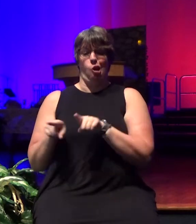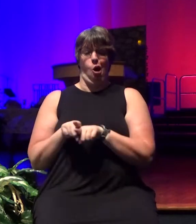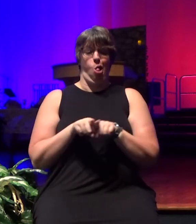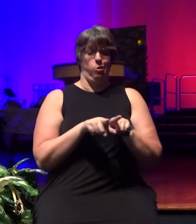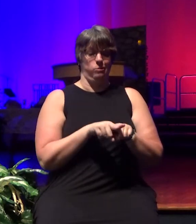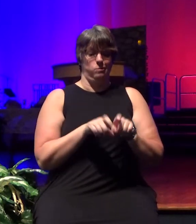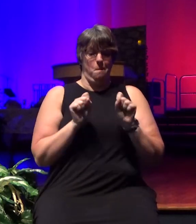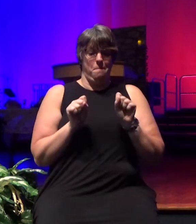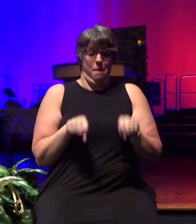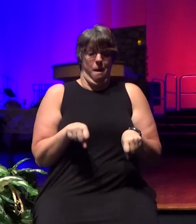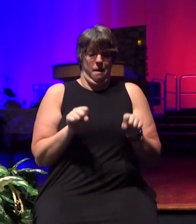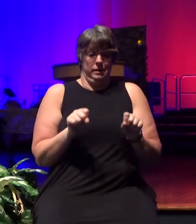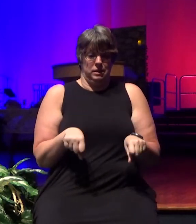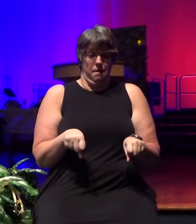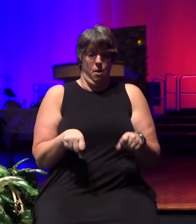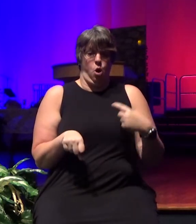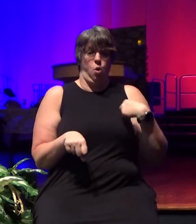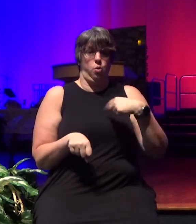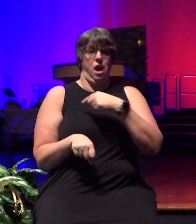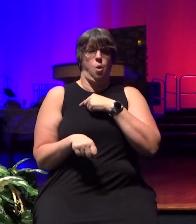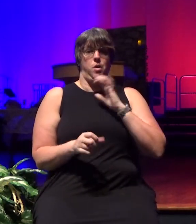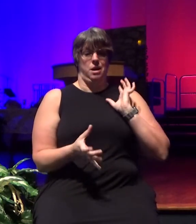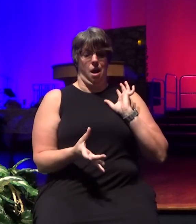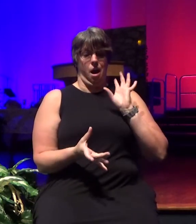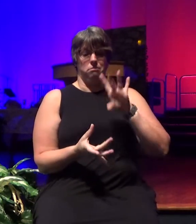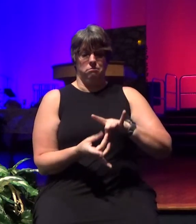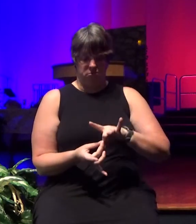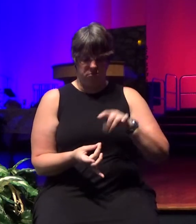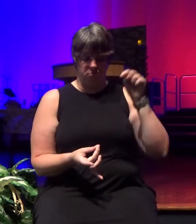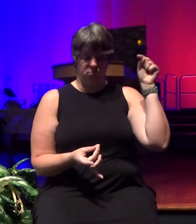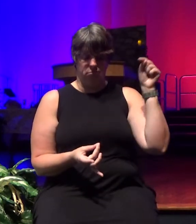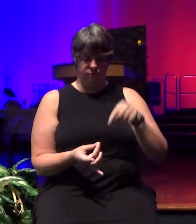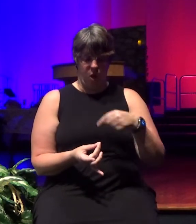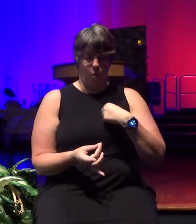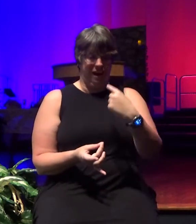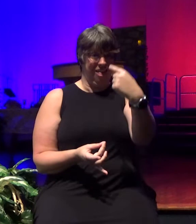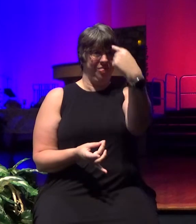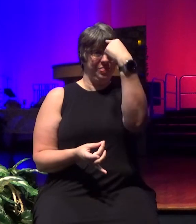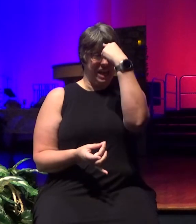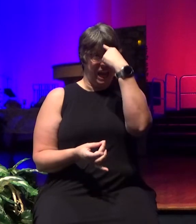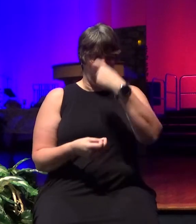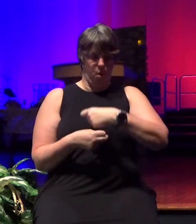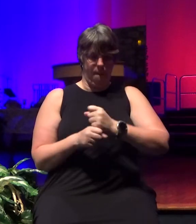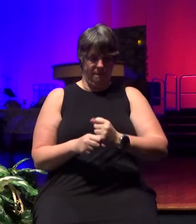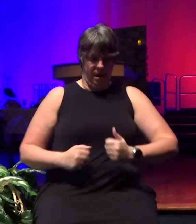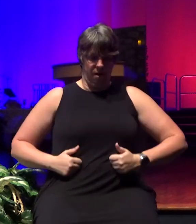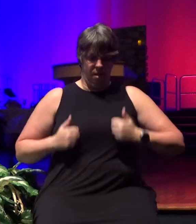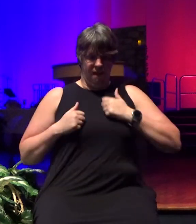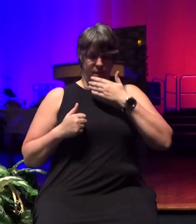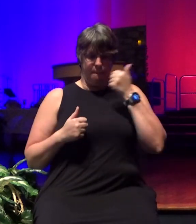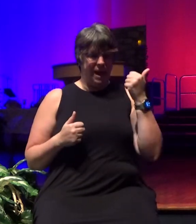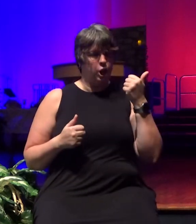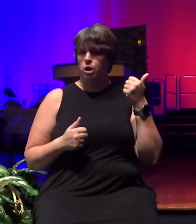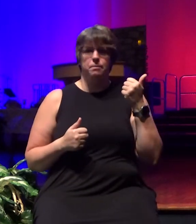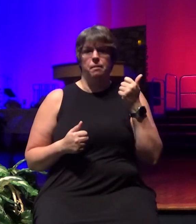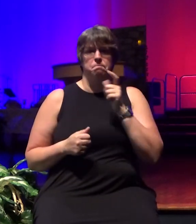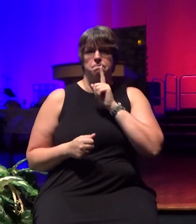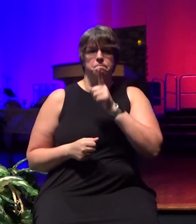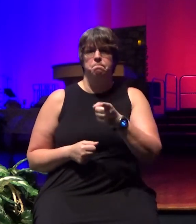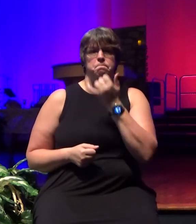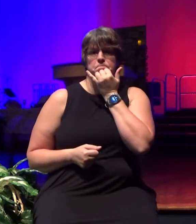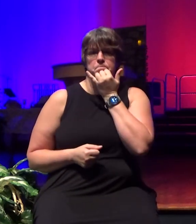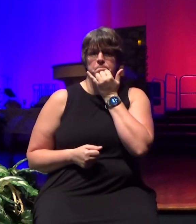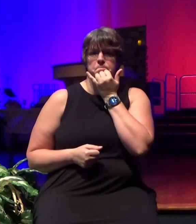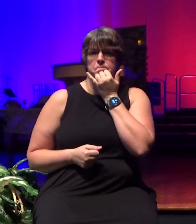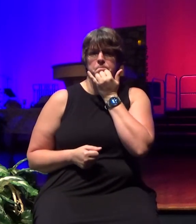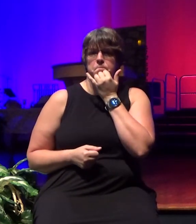we think is going to make life tolerable, but it actually weakens us. And rather than elevating, it takes us